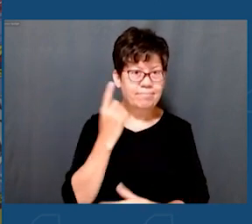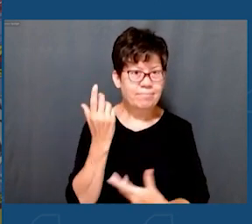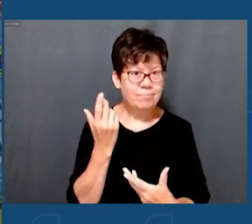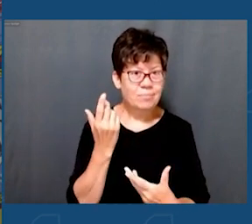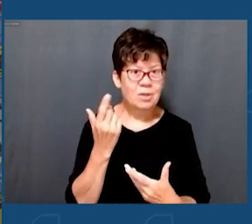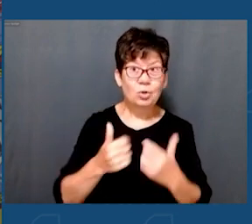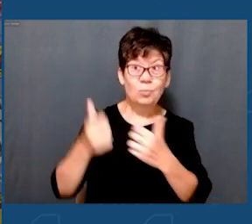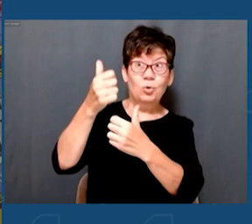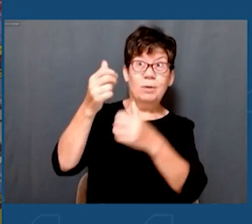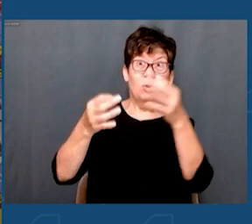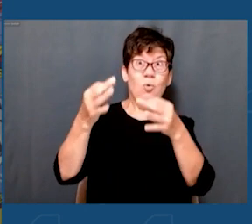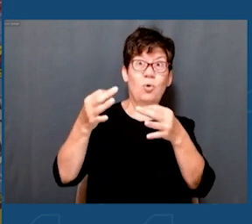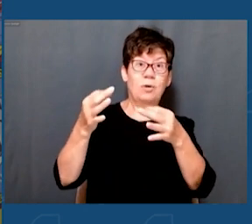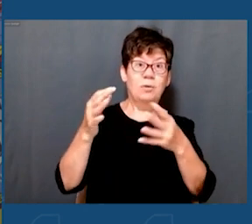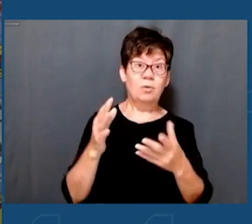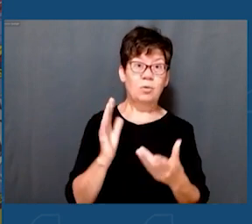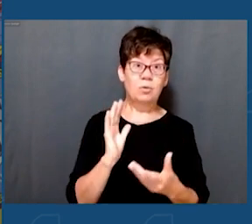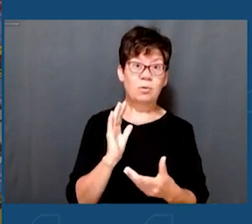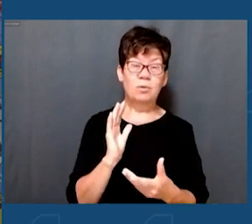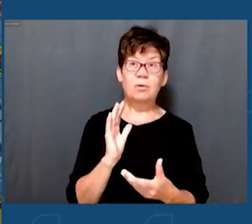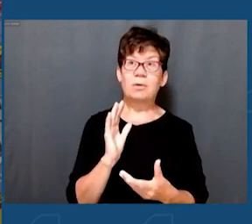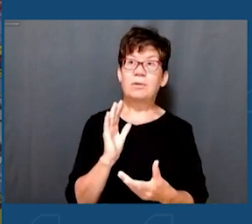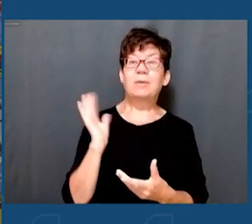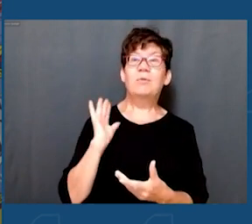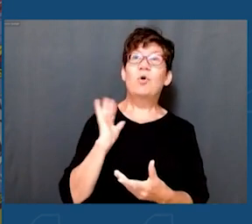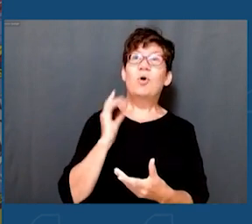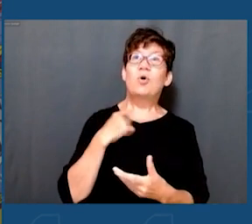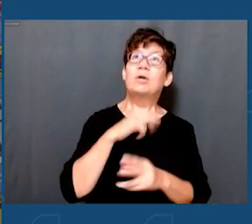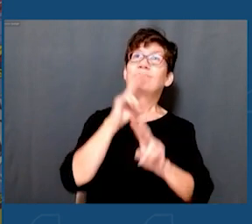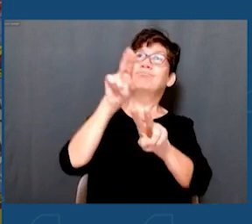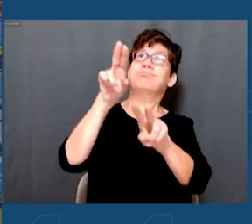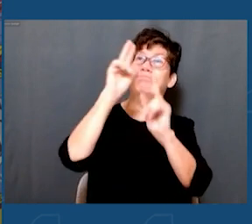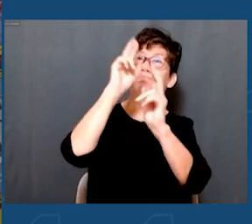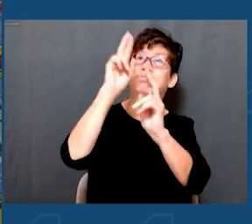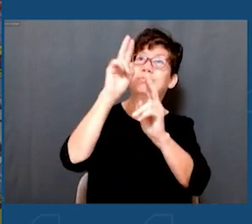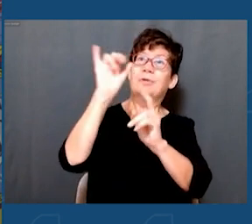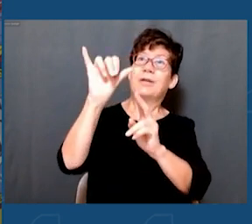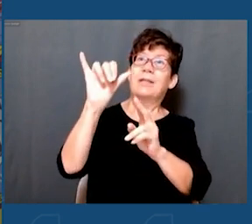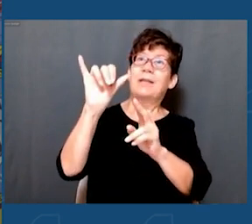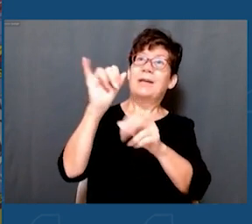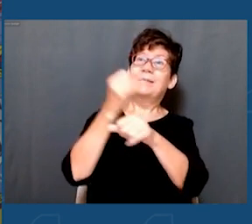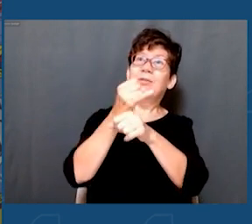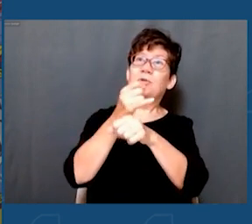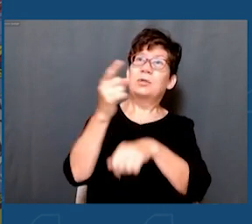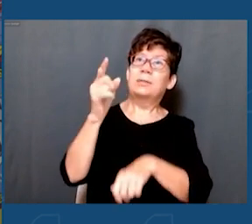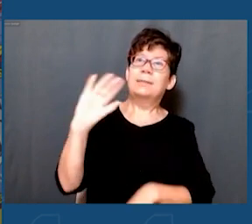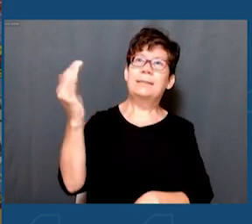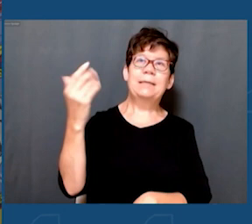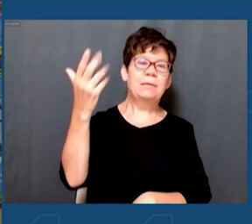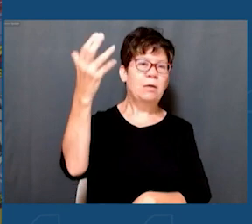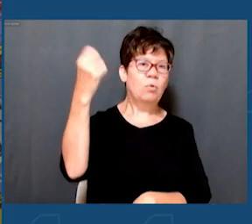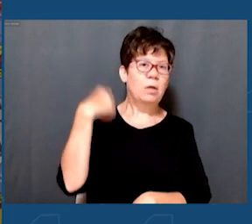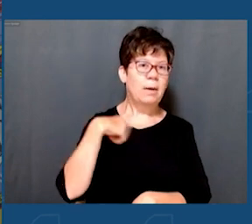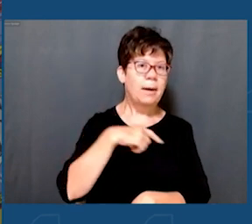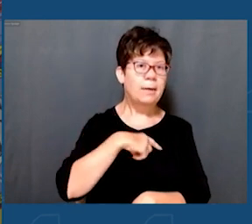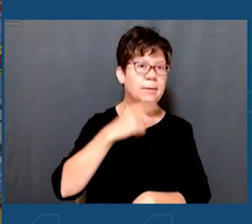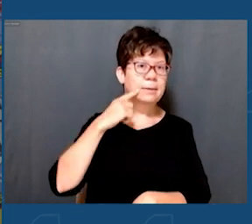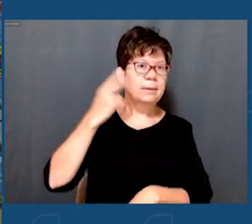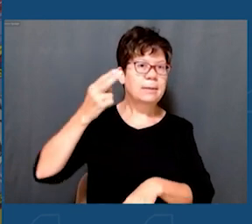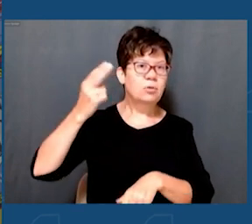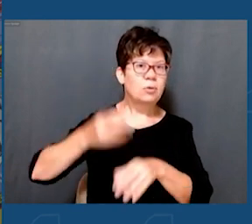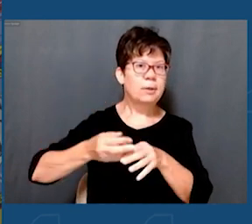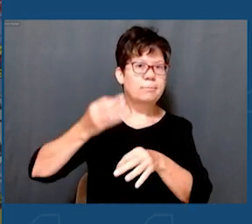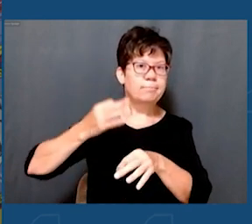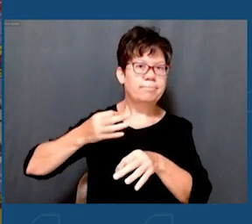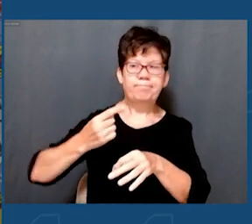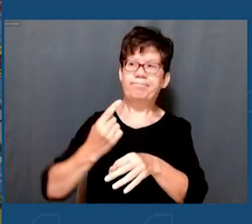most, previously revered institutions, seemed hell-bent on sending us backwards at a time when crime was rising and